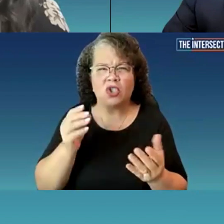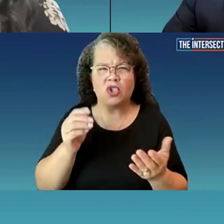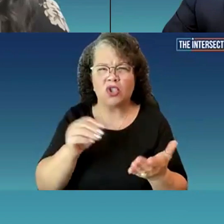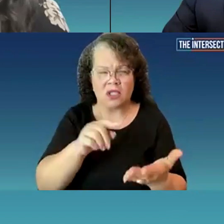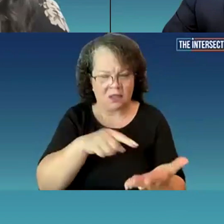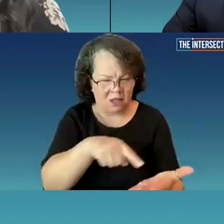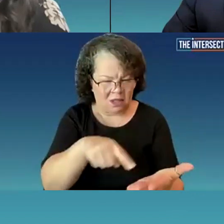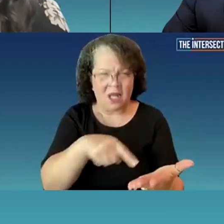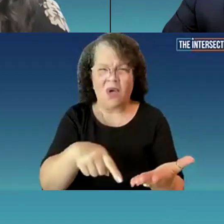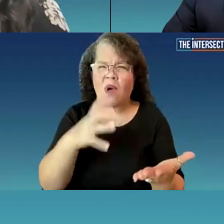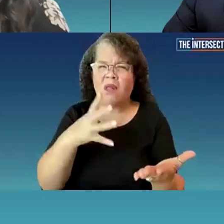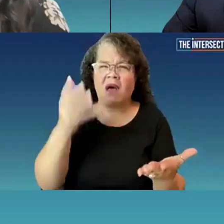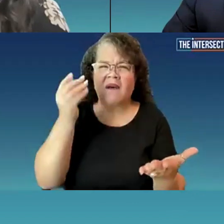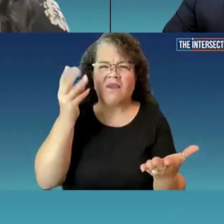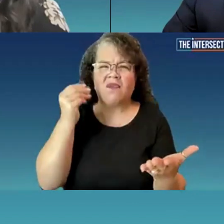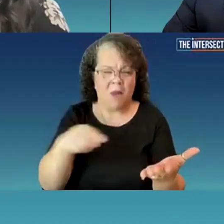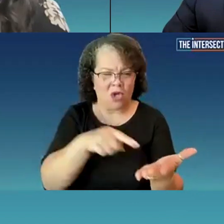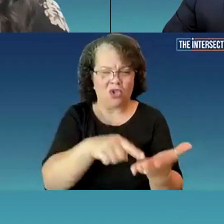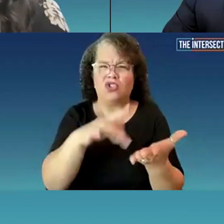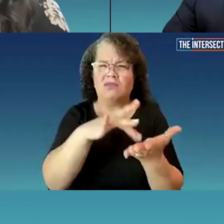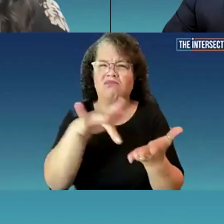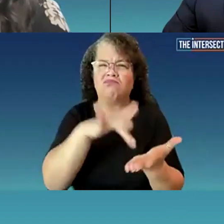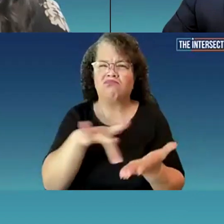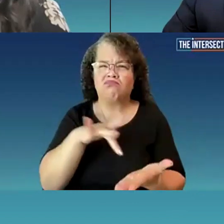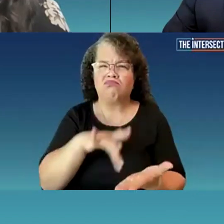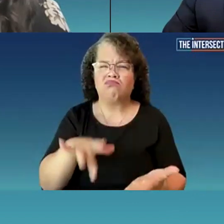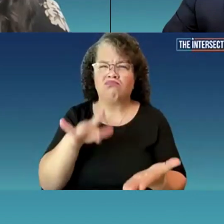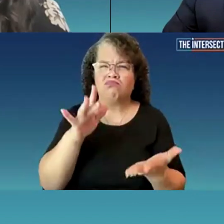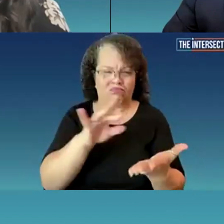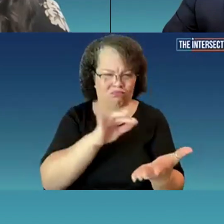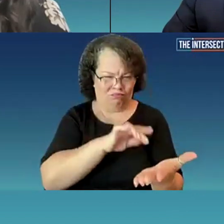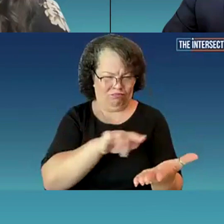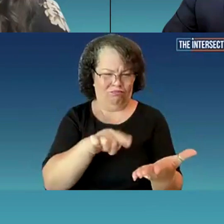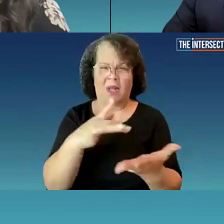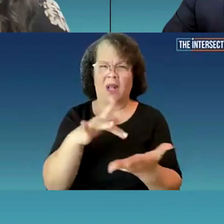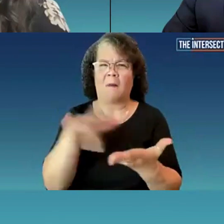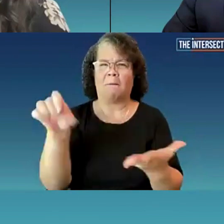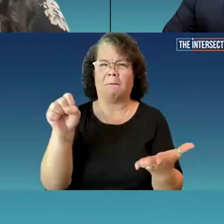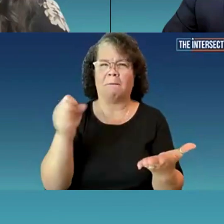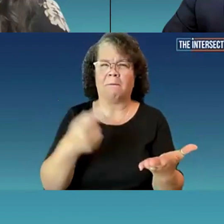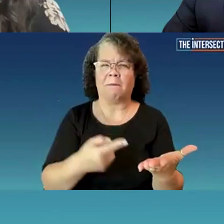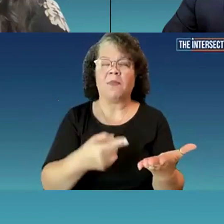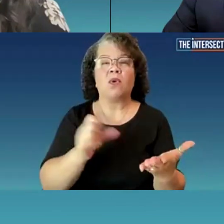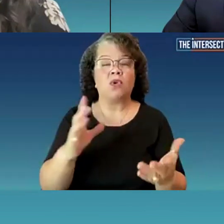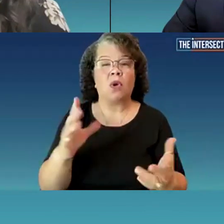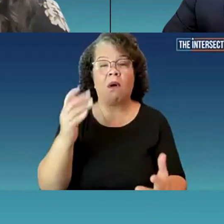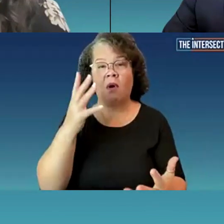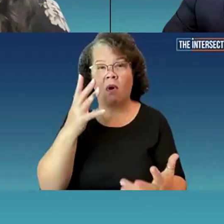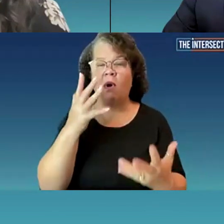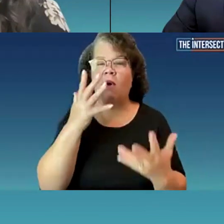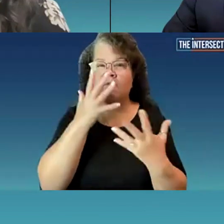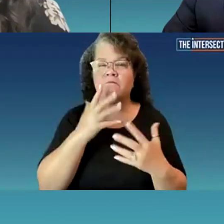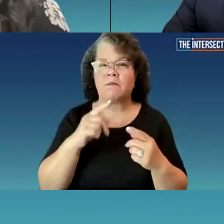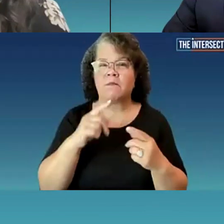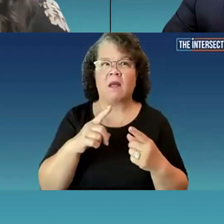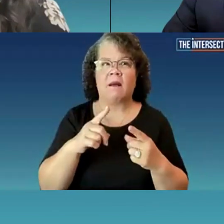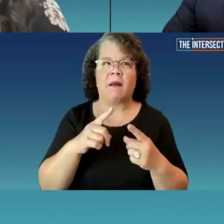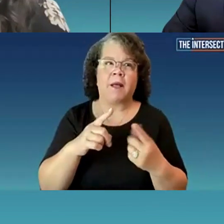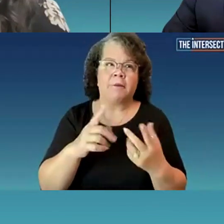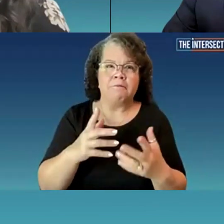of omissions in the cancer registry. But fortunately, as time went on with